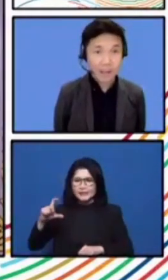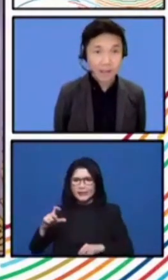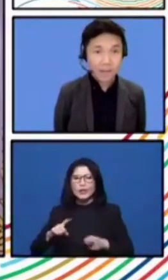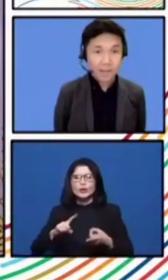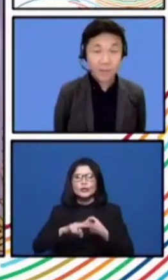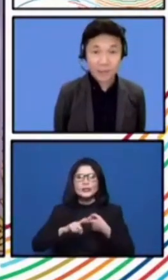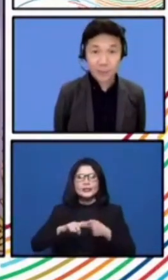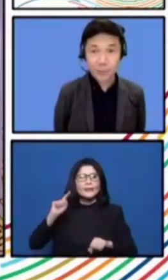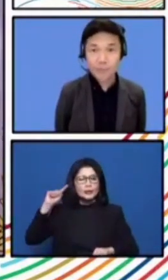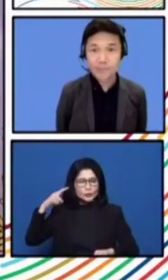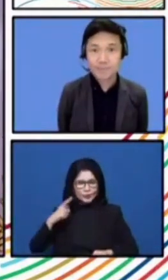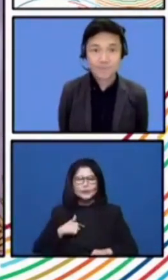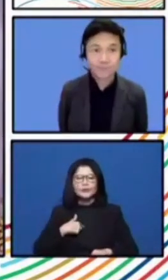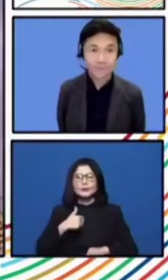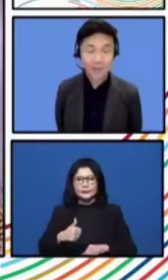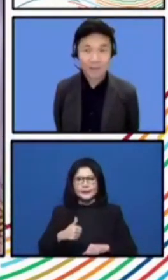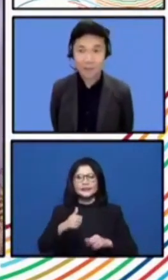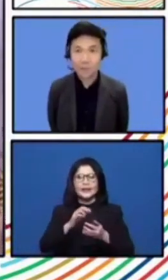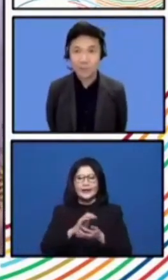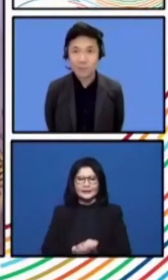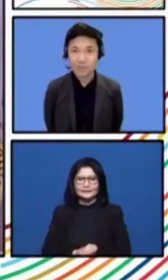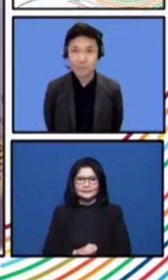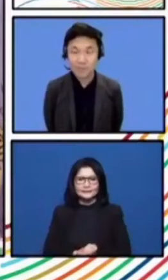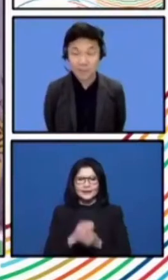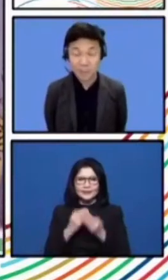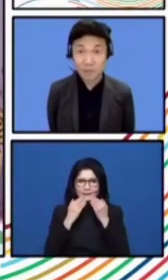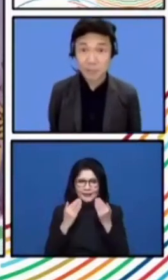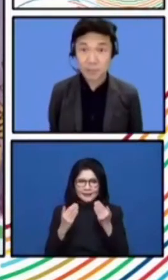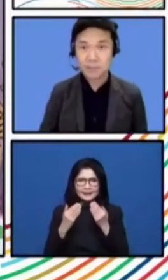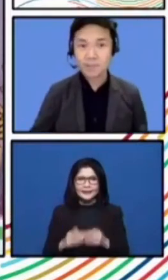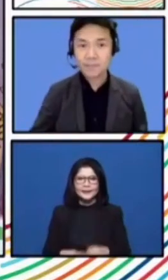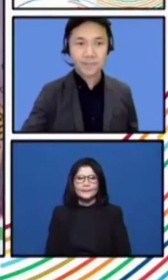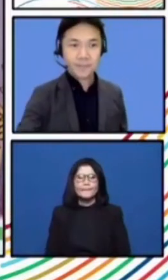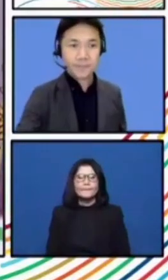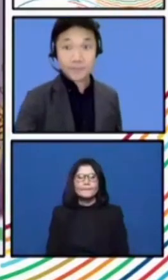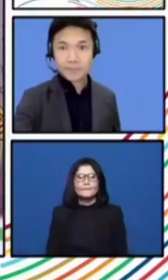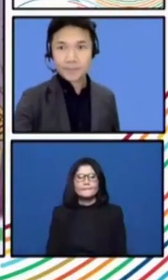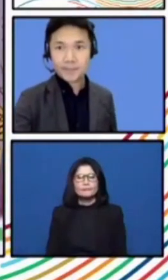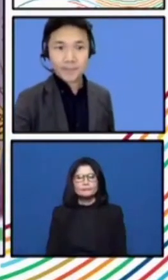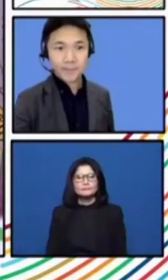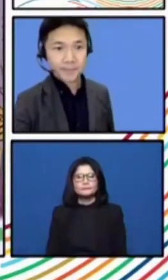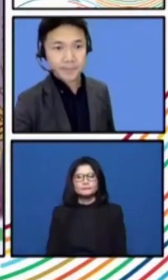so thank you thank you for your time thank you thank you for listening